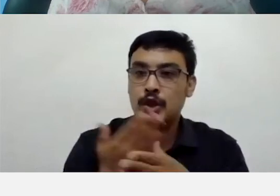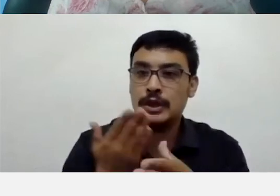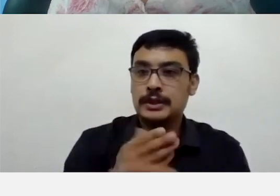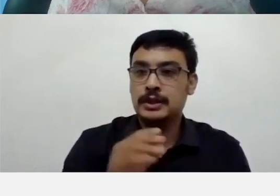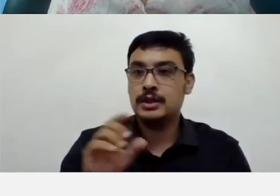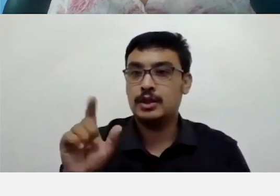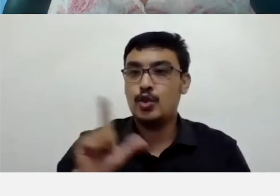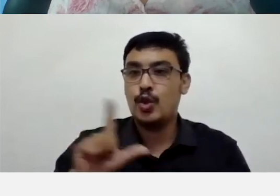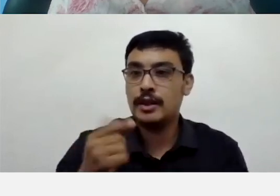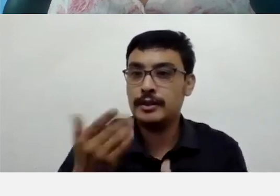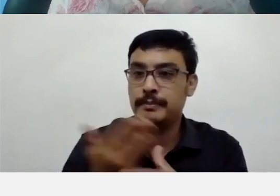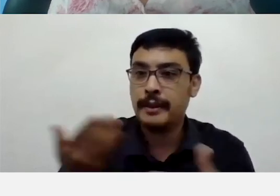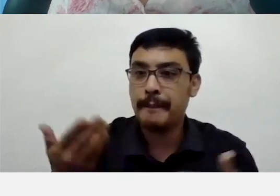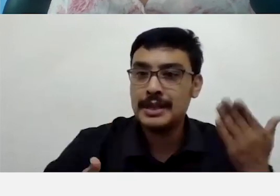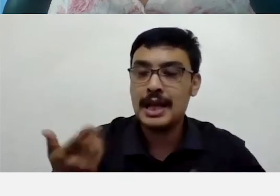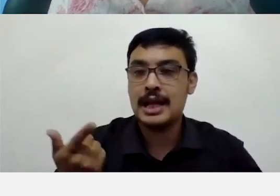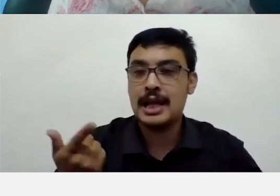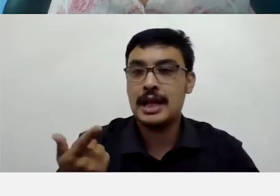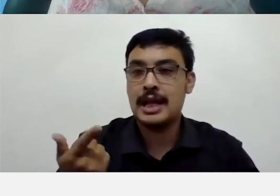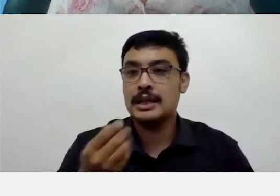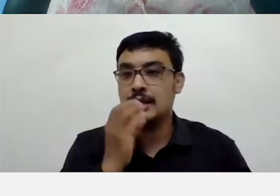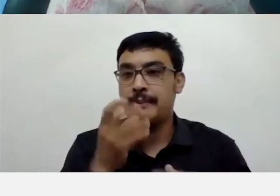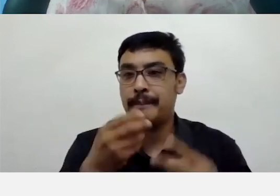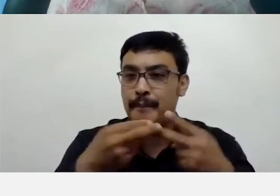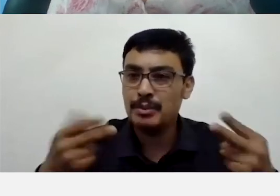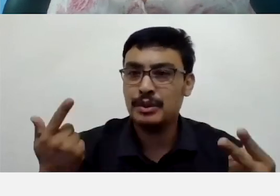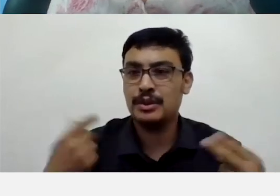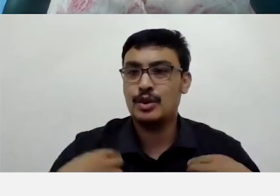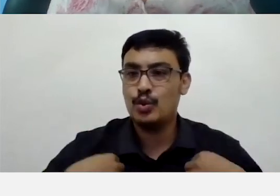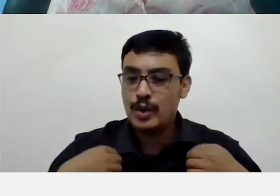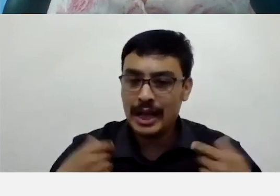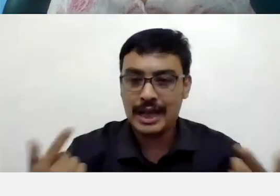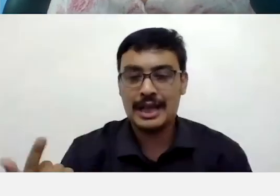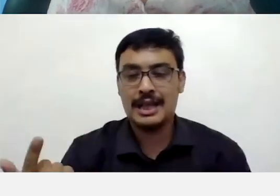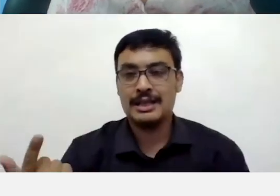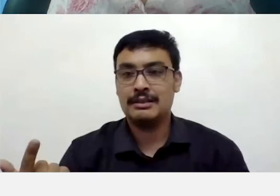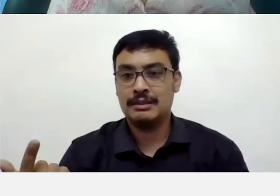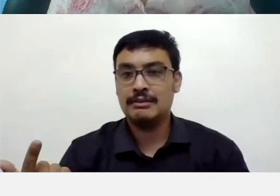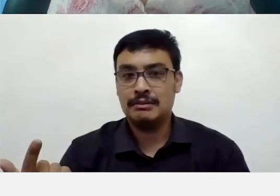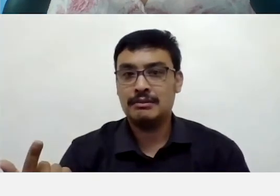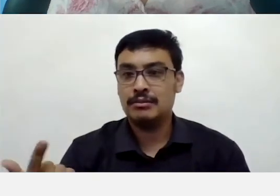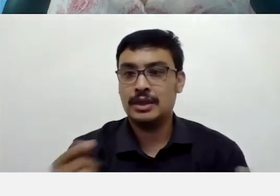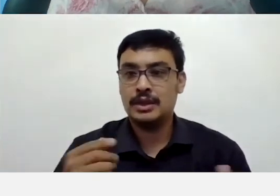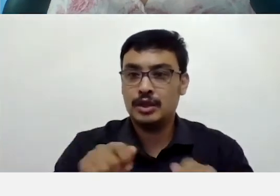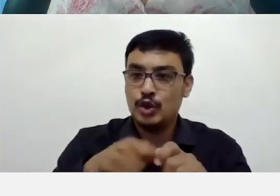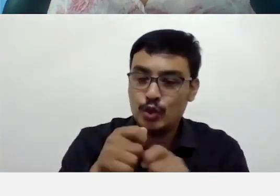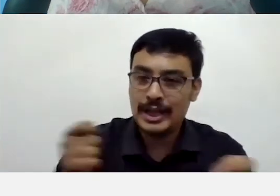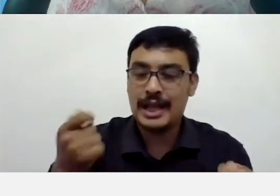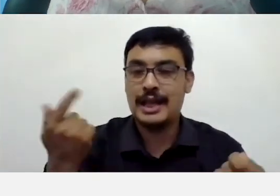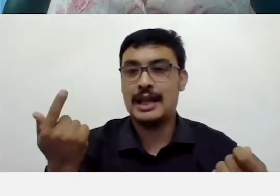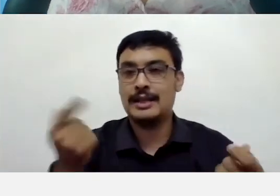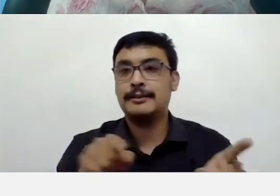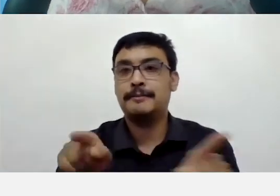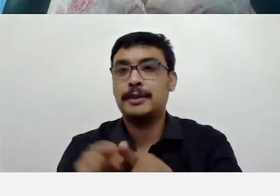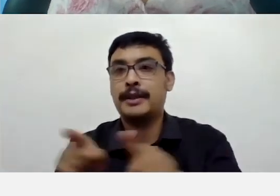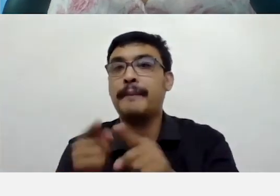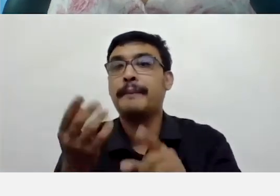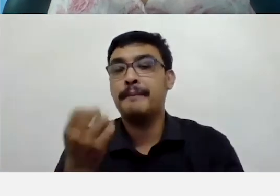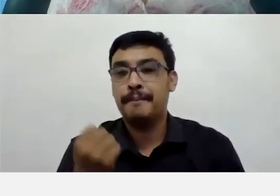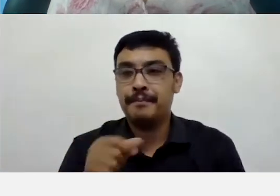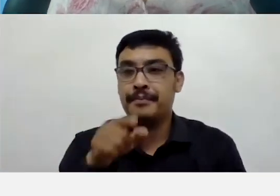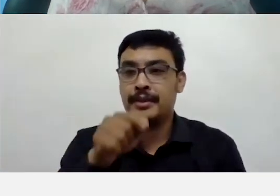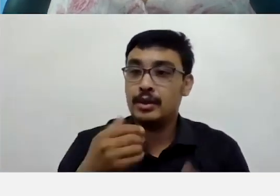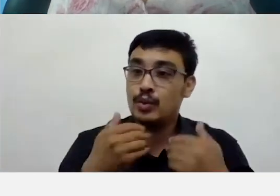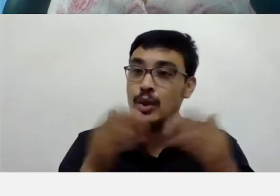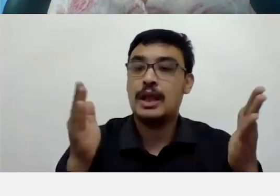over here fruits, food, clothes, and also shoes. So everything we can get here. It is open